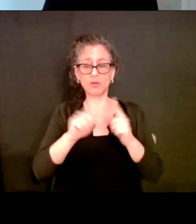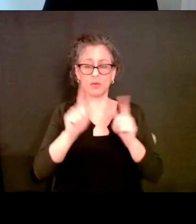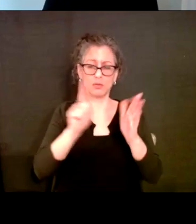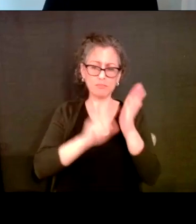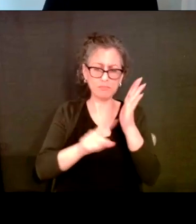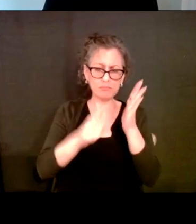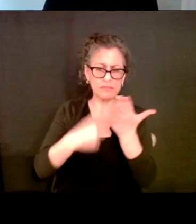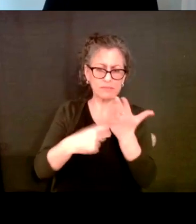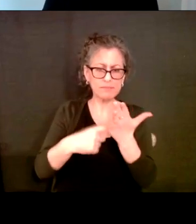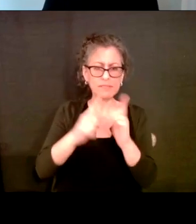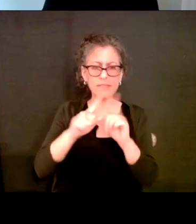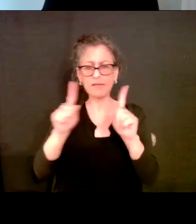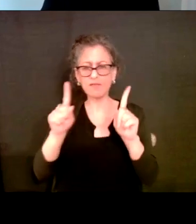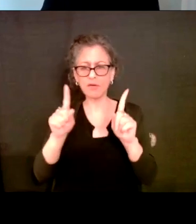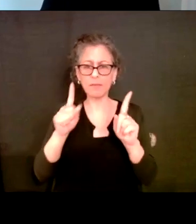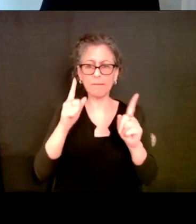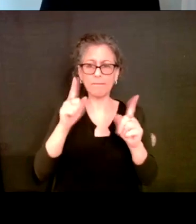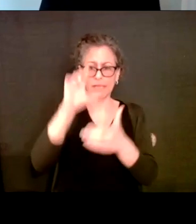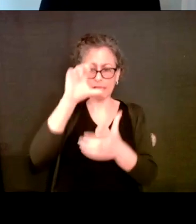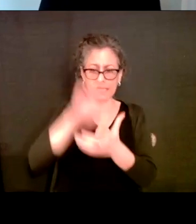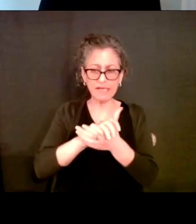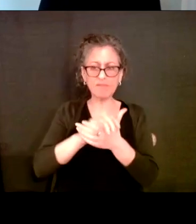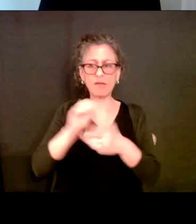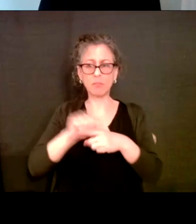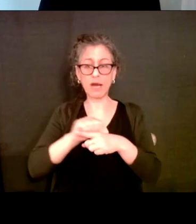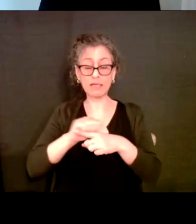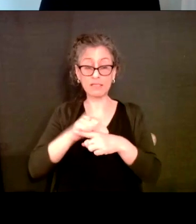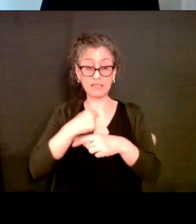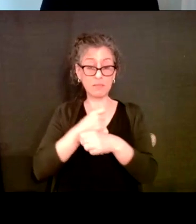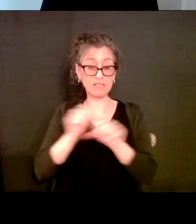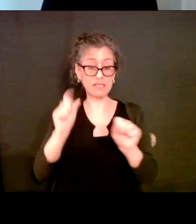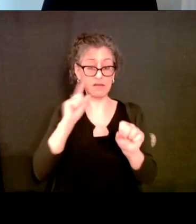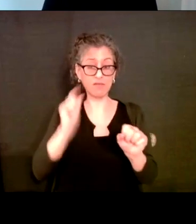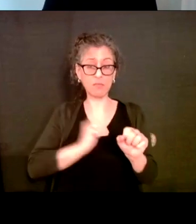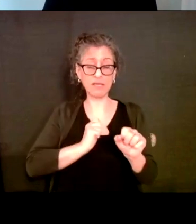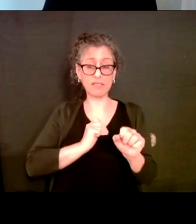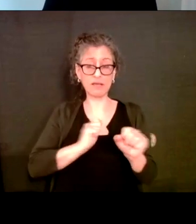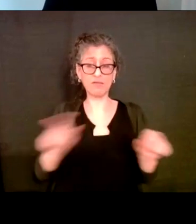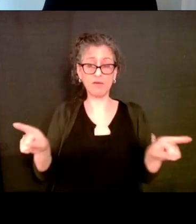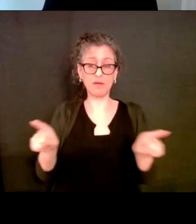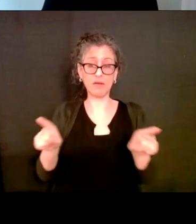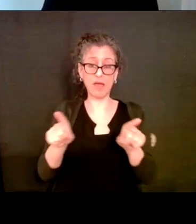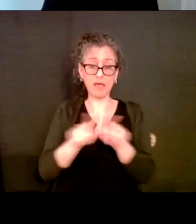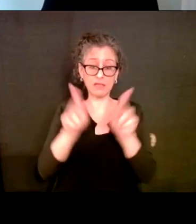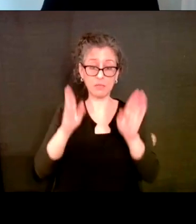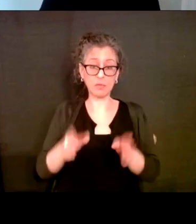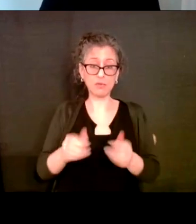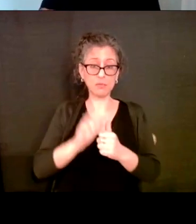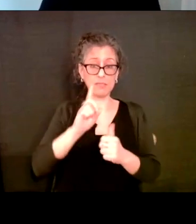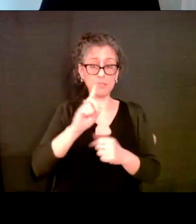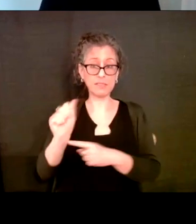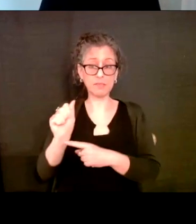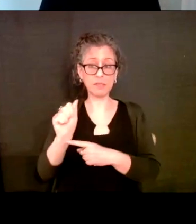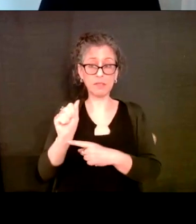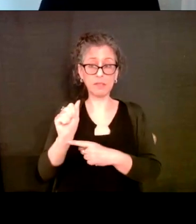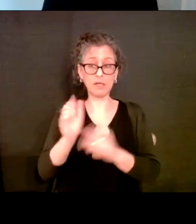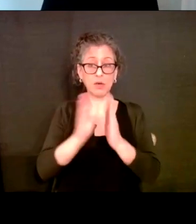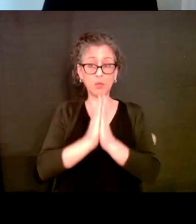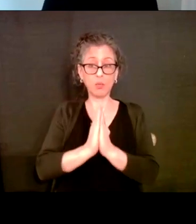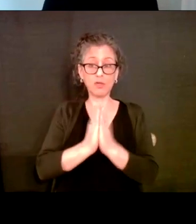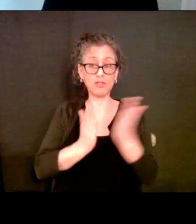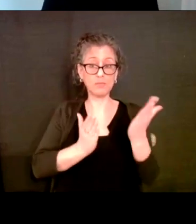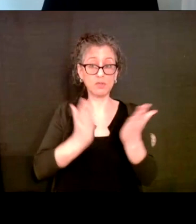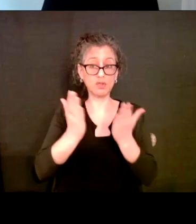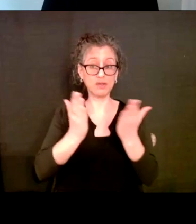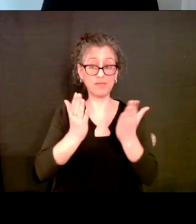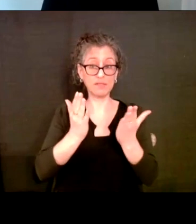and practices? Is it safe for me to be myself as a person with a disability? Do worship services